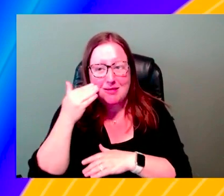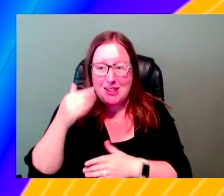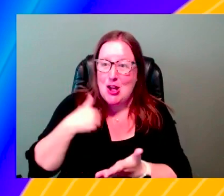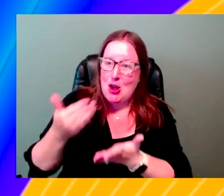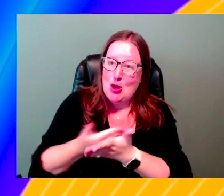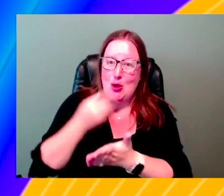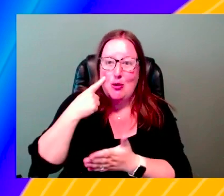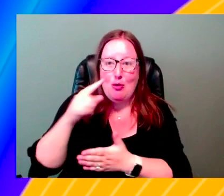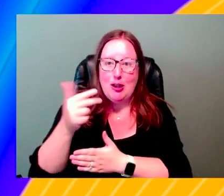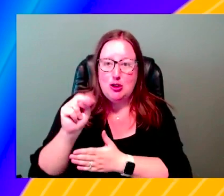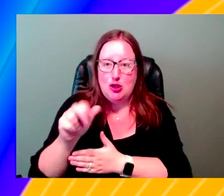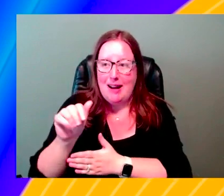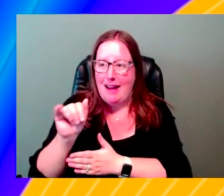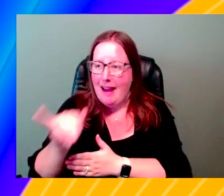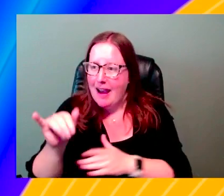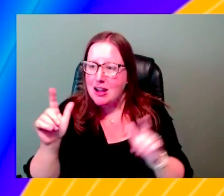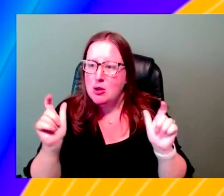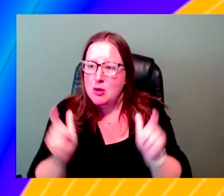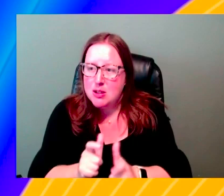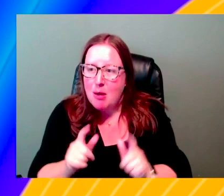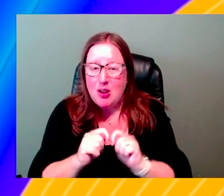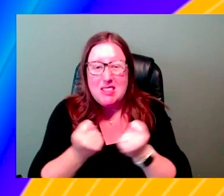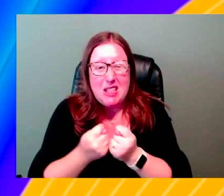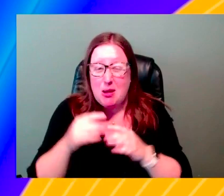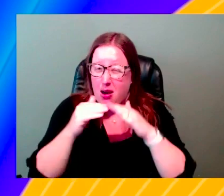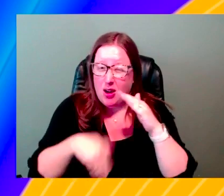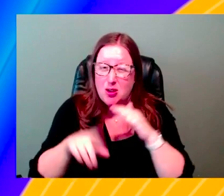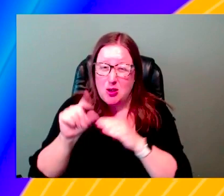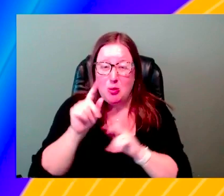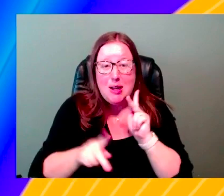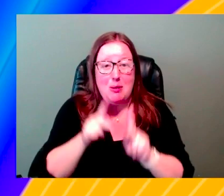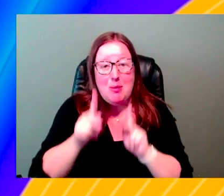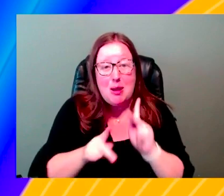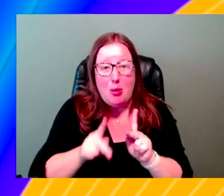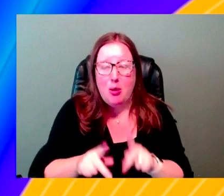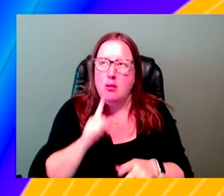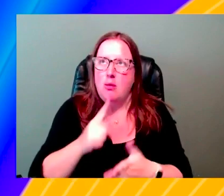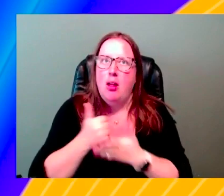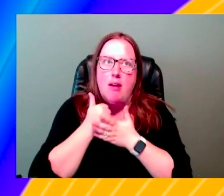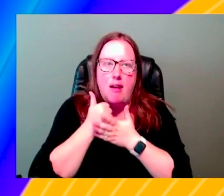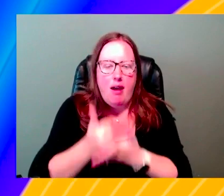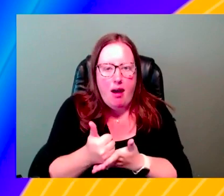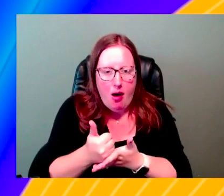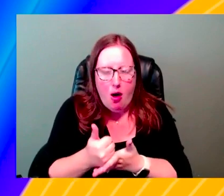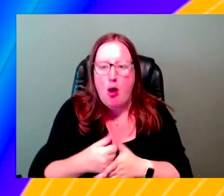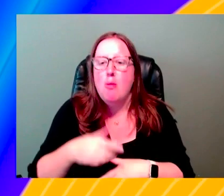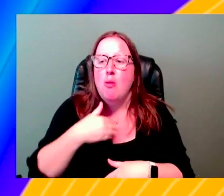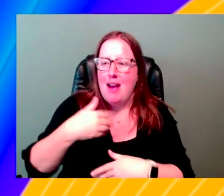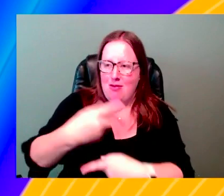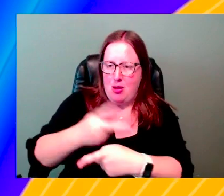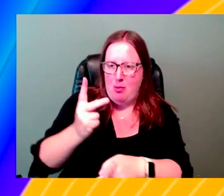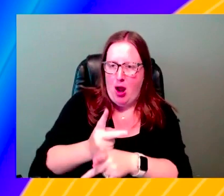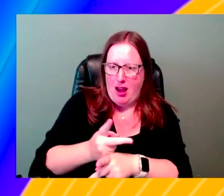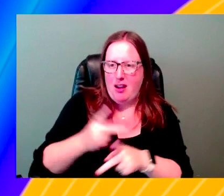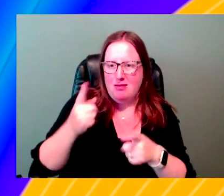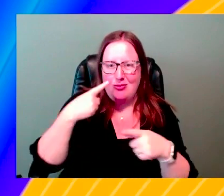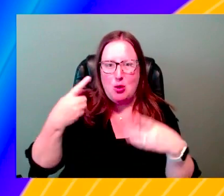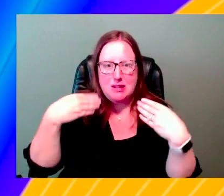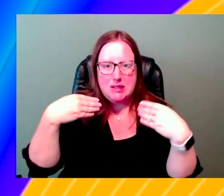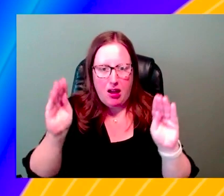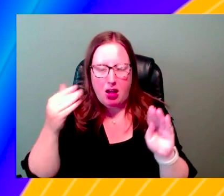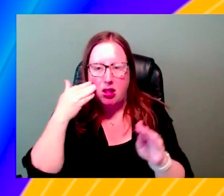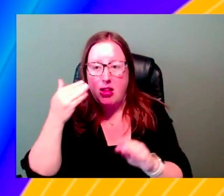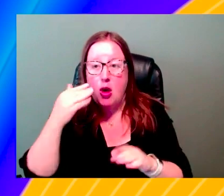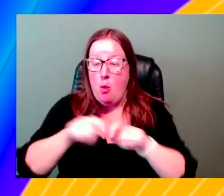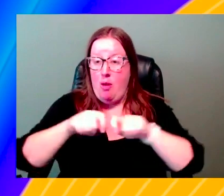such a small team, we're less than 20 people, it's been really helpful as we've brought this product to market. We just launched a few weeks ago, and so